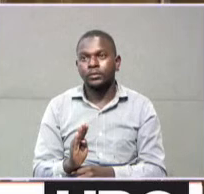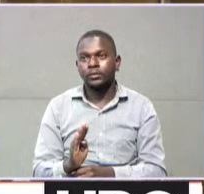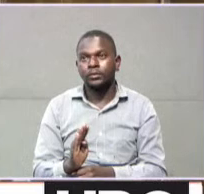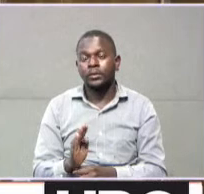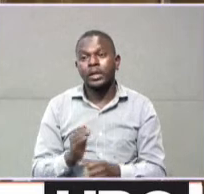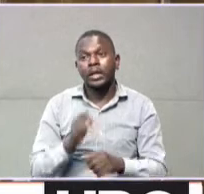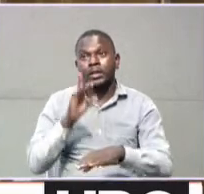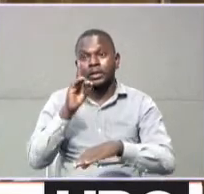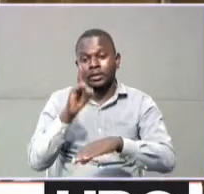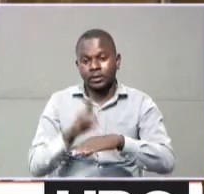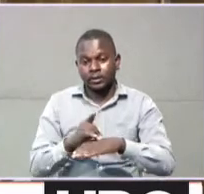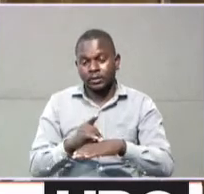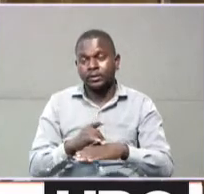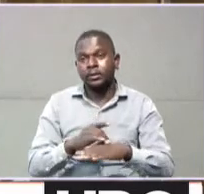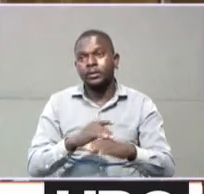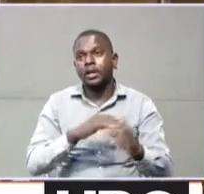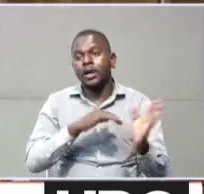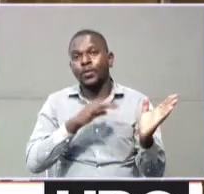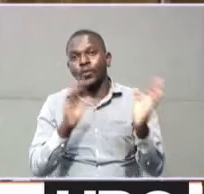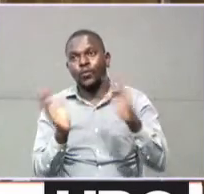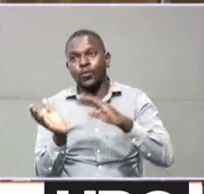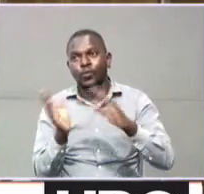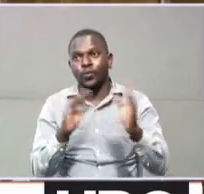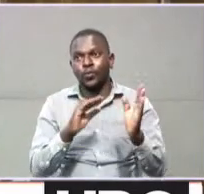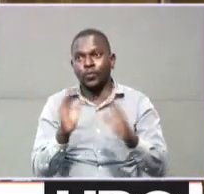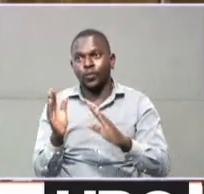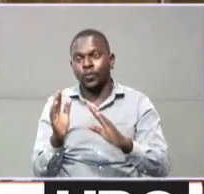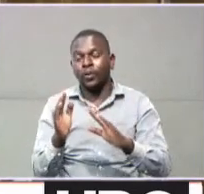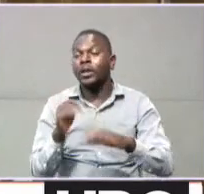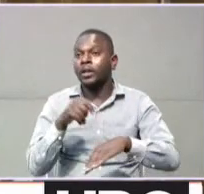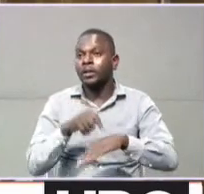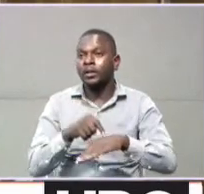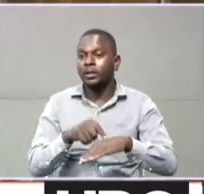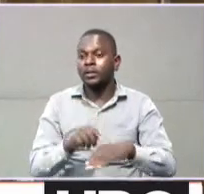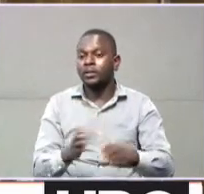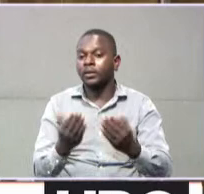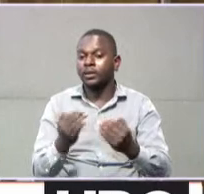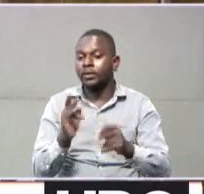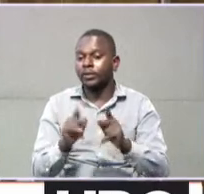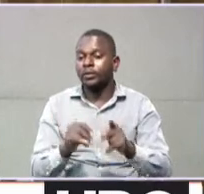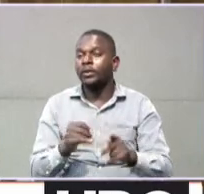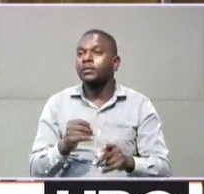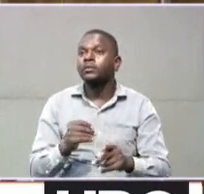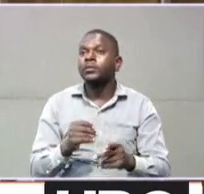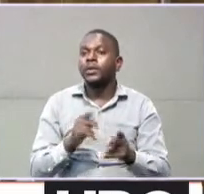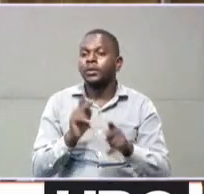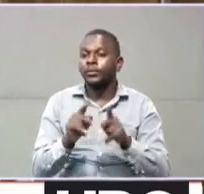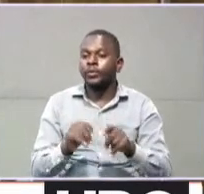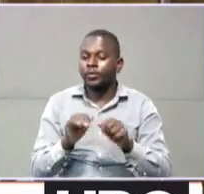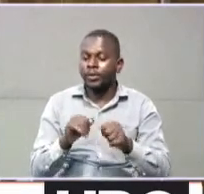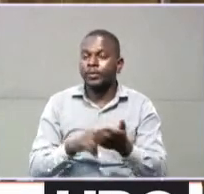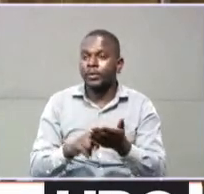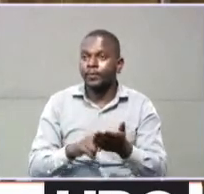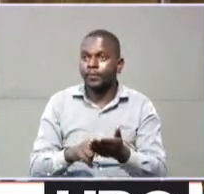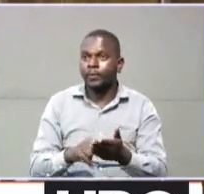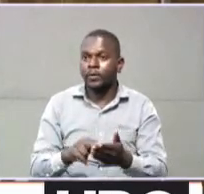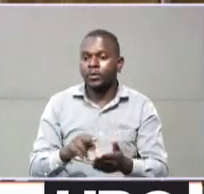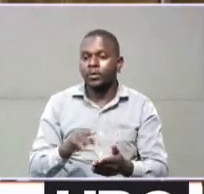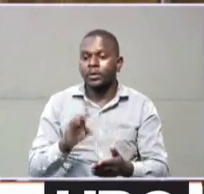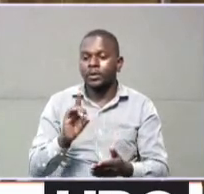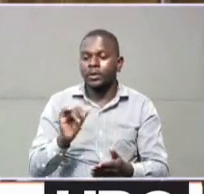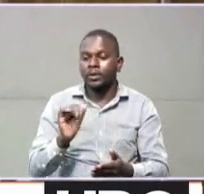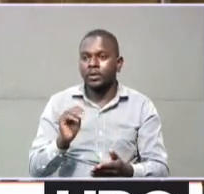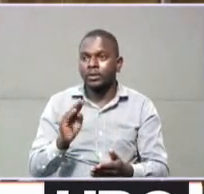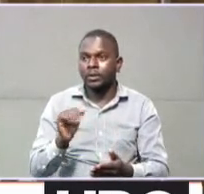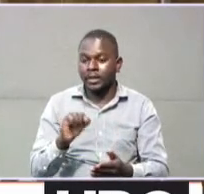according to the weather patent of today my people would be using these dumps for irrigation